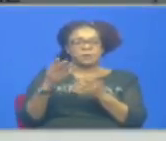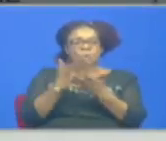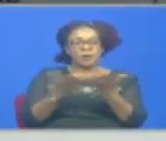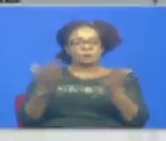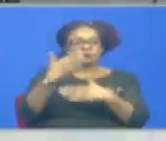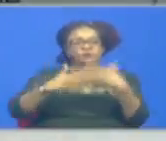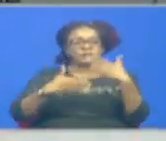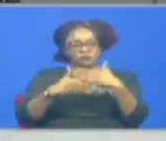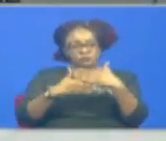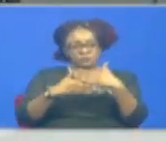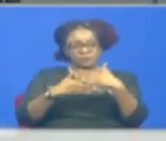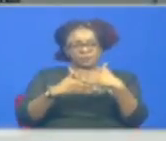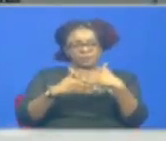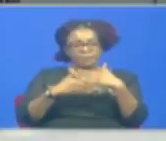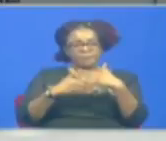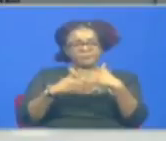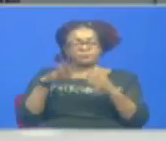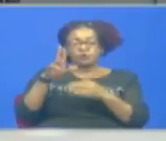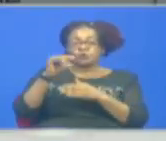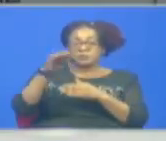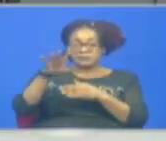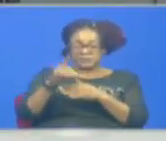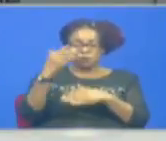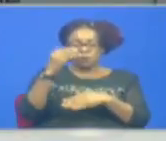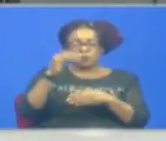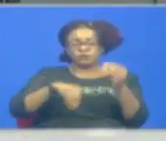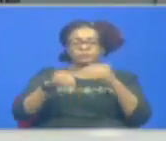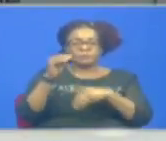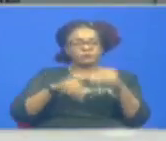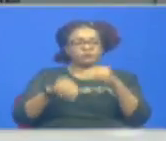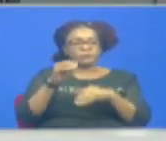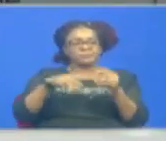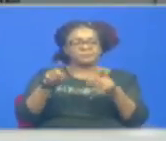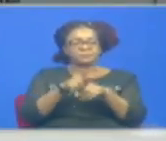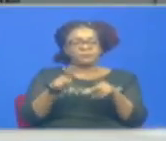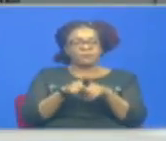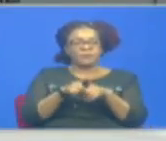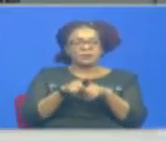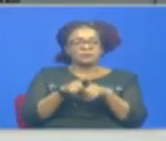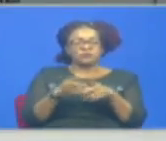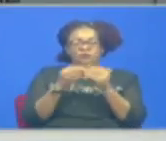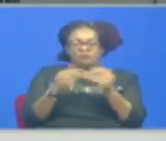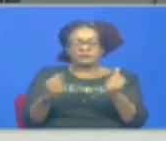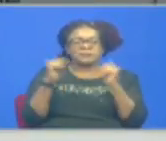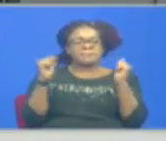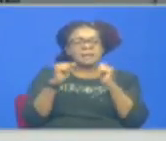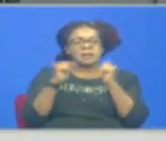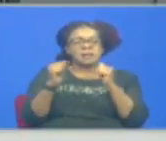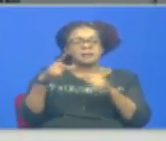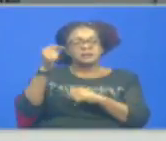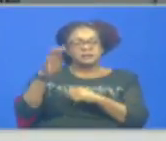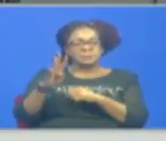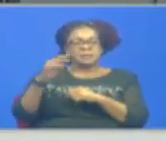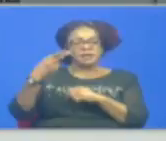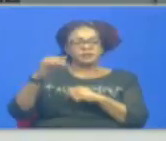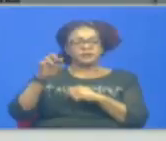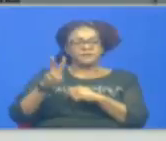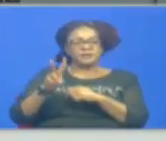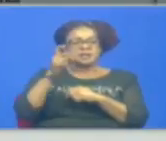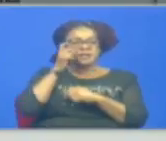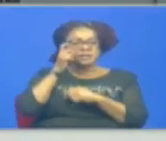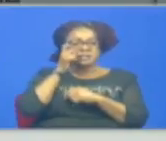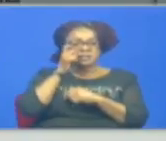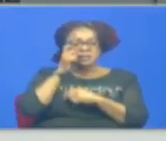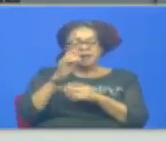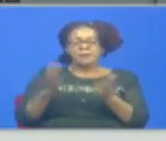construction. USAID's contribution to Kenya's health sector is fighting malaria, tuberculosis, HIV/AIDS, as well as